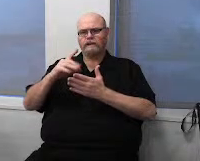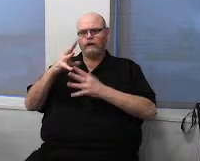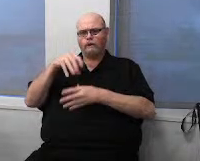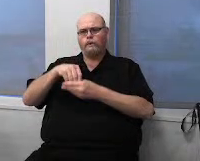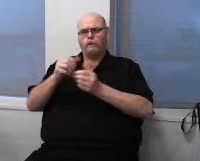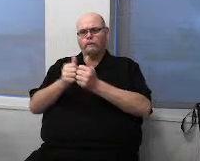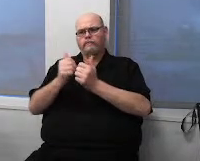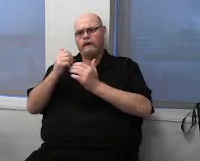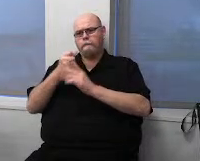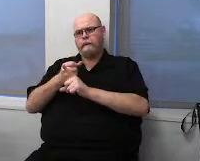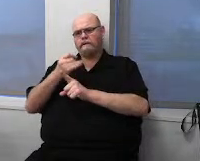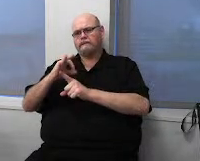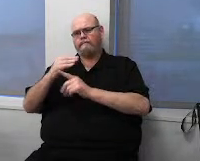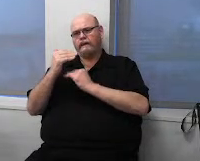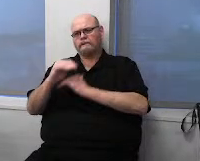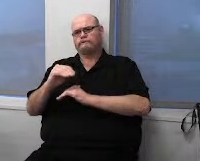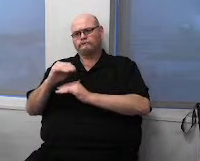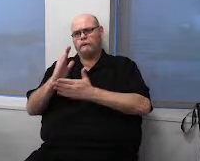the impact of the constrained budget?